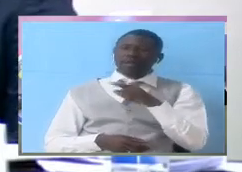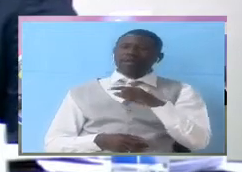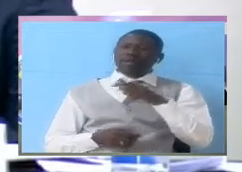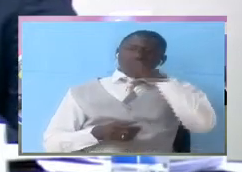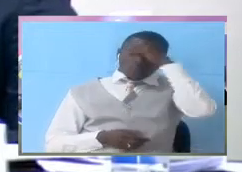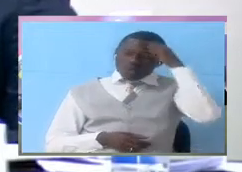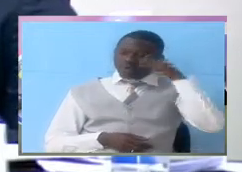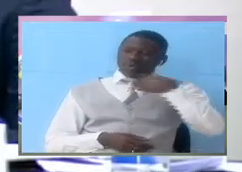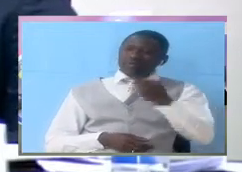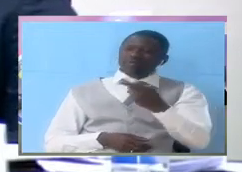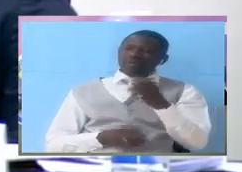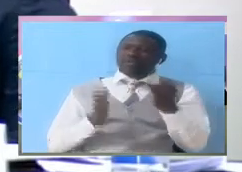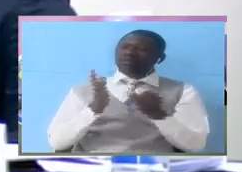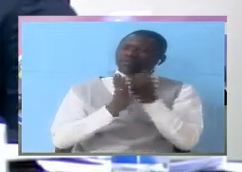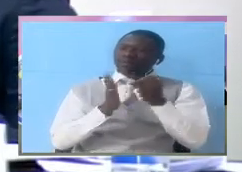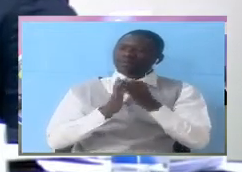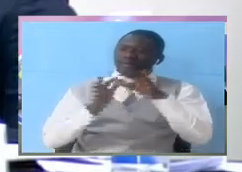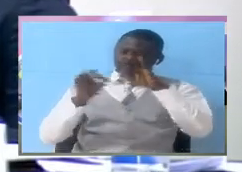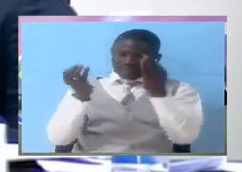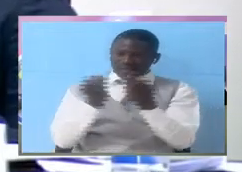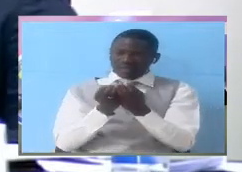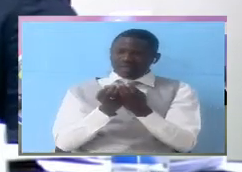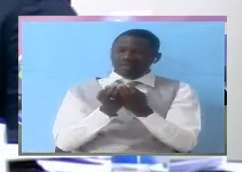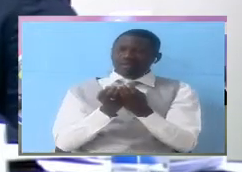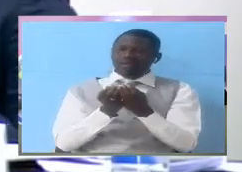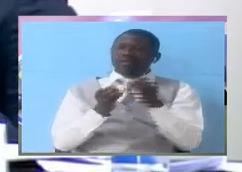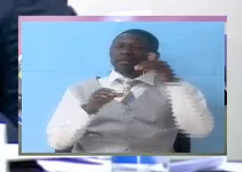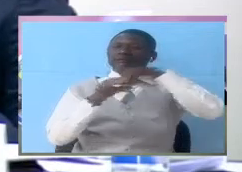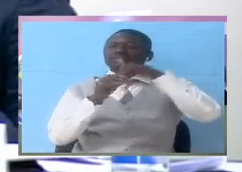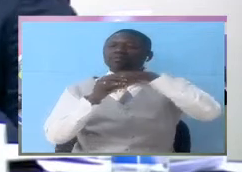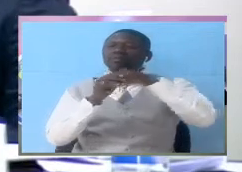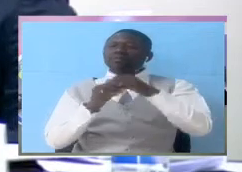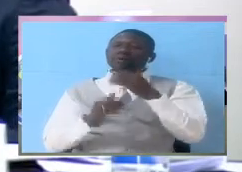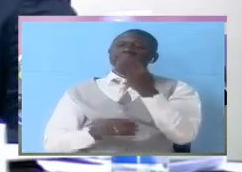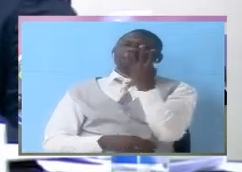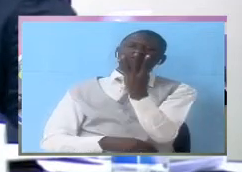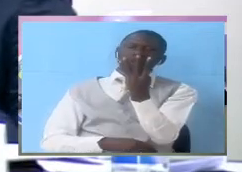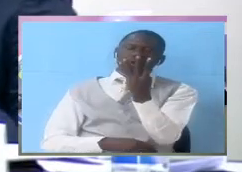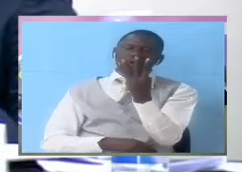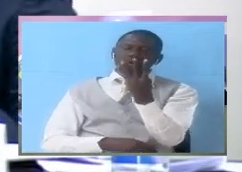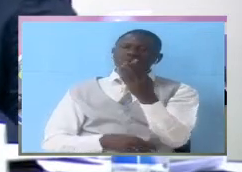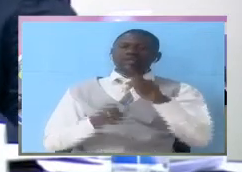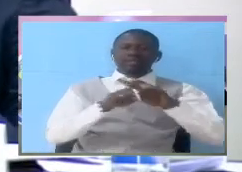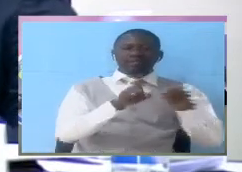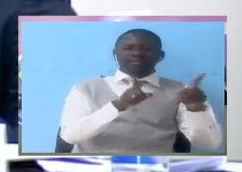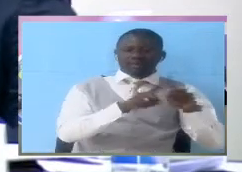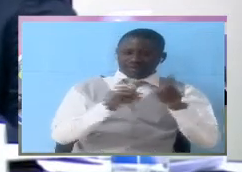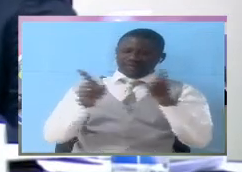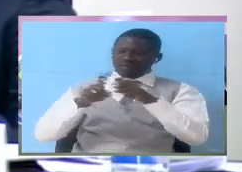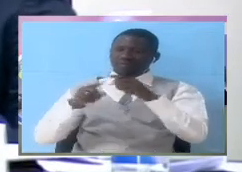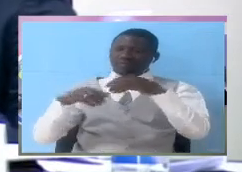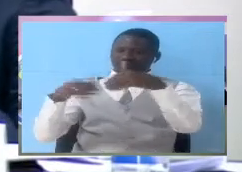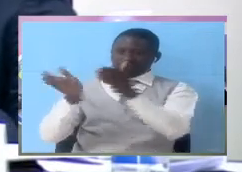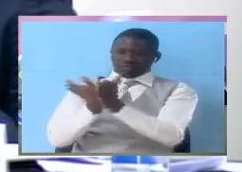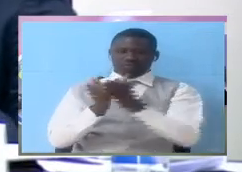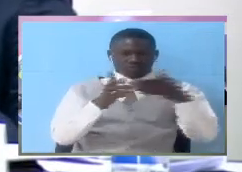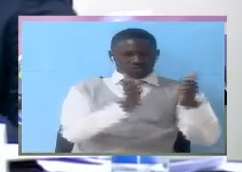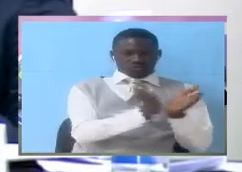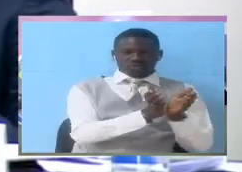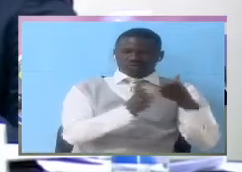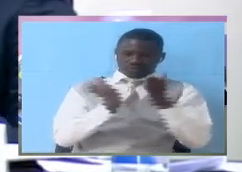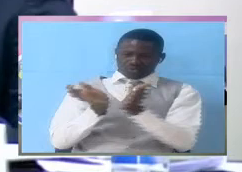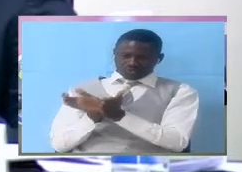panel involved four distinct components wax nga ñu né liggéey panel